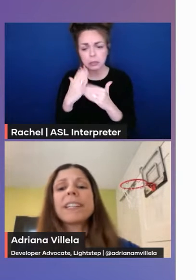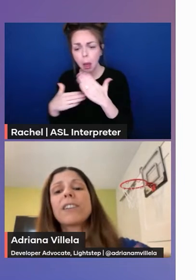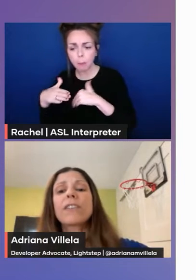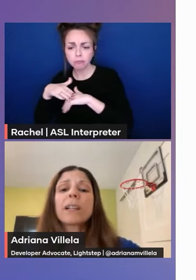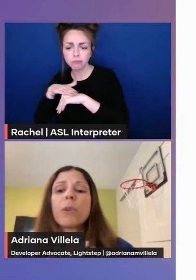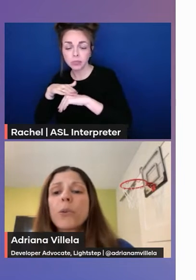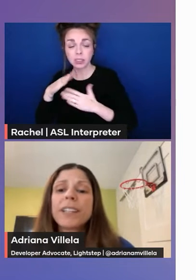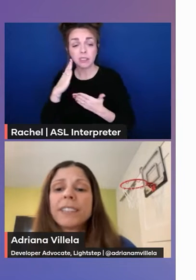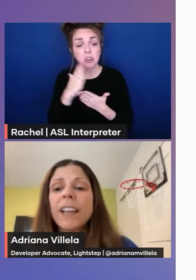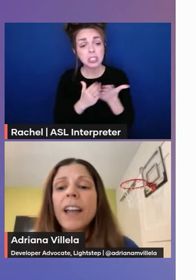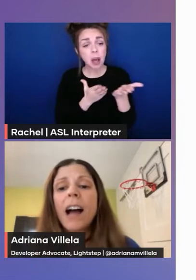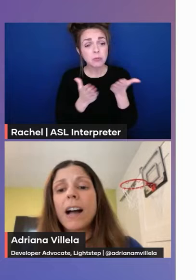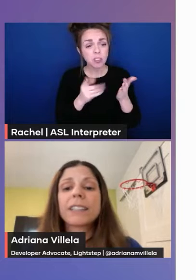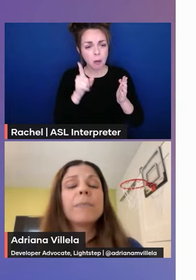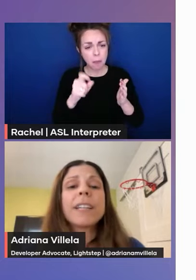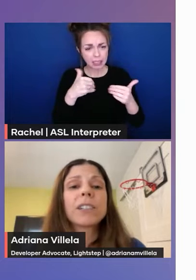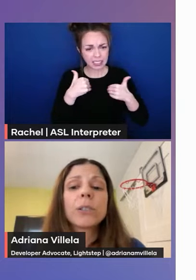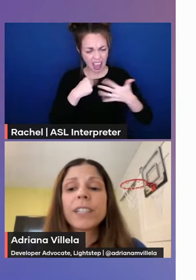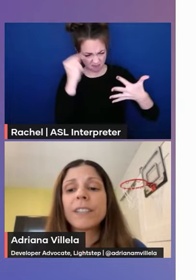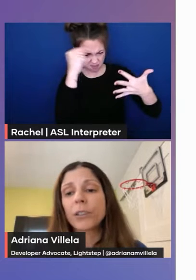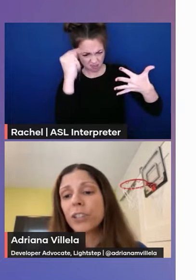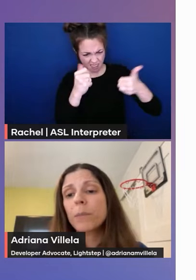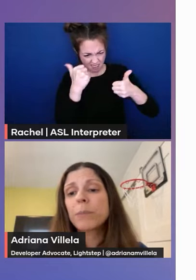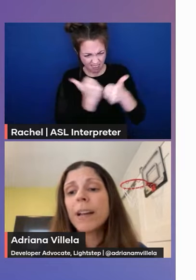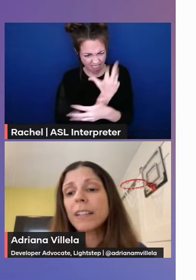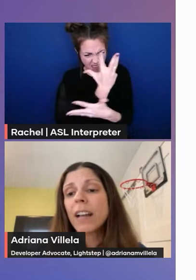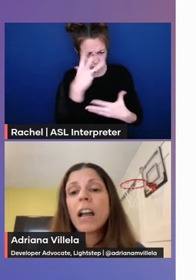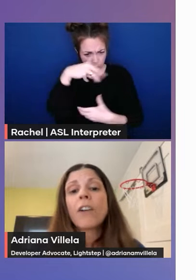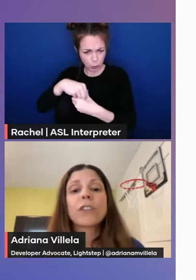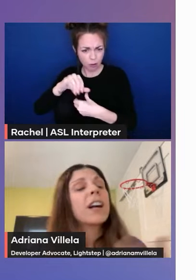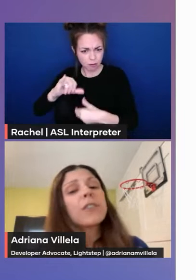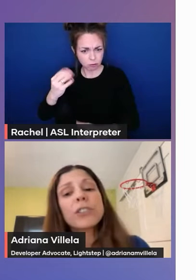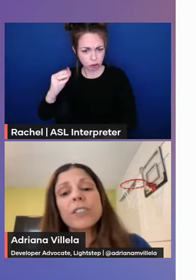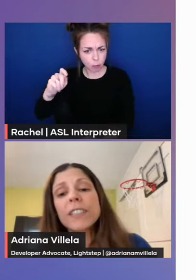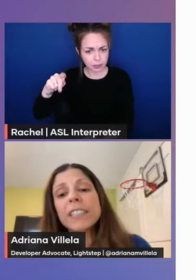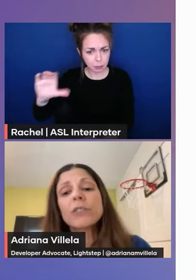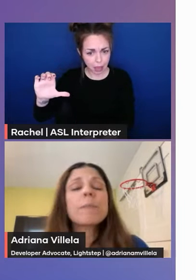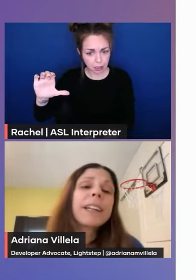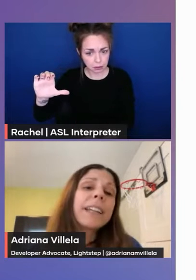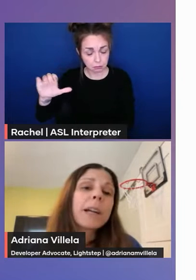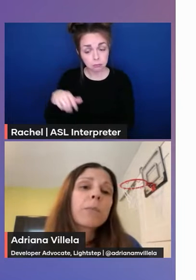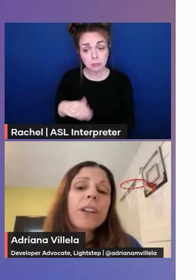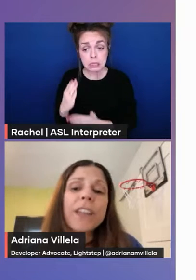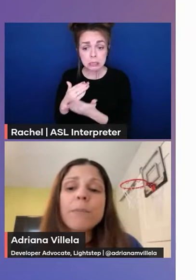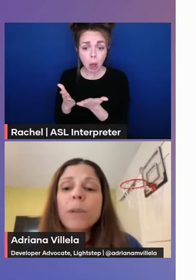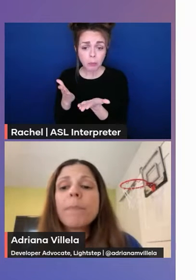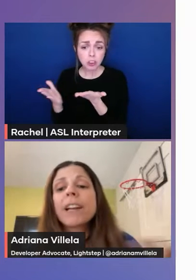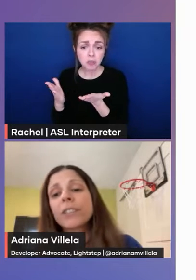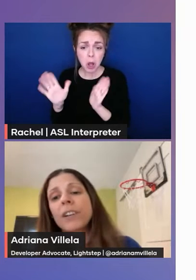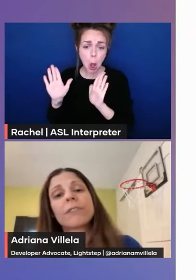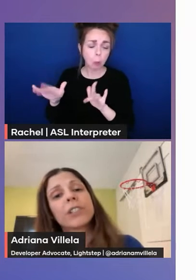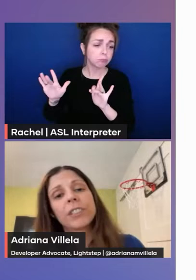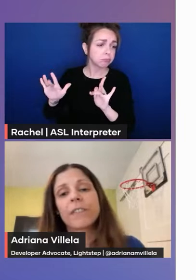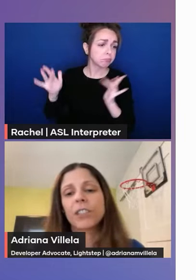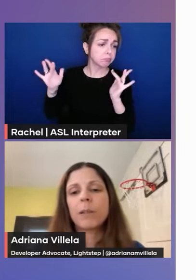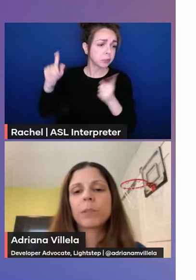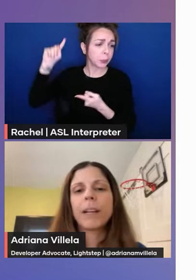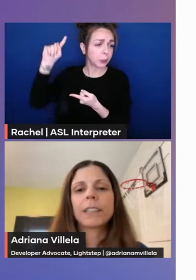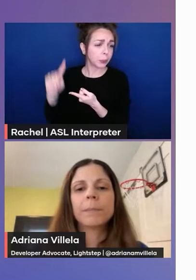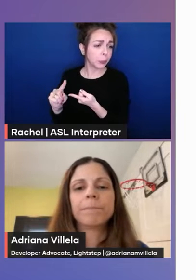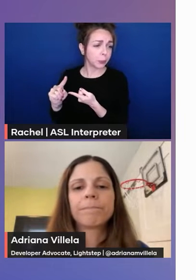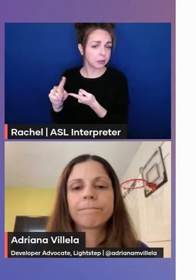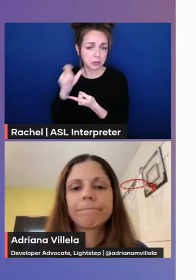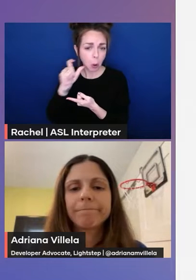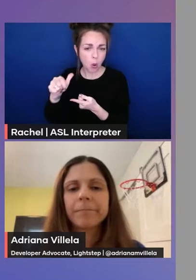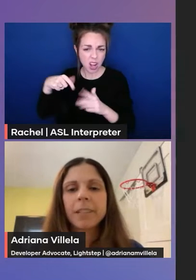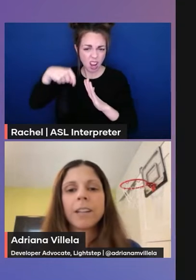services, we might need all the components to be included in our job spec. For other services, we might end up with a more pared down version of the job